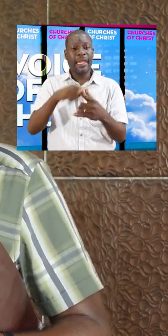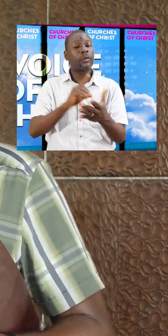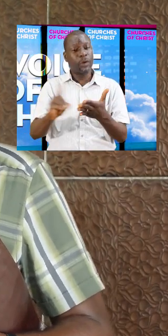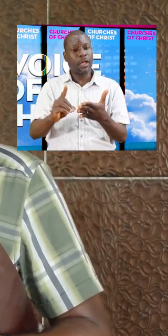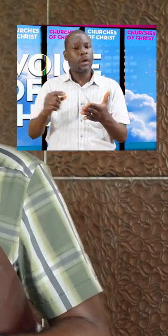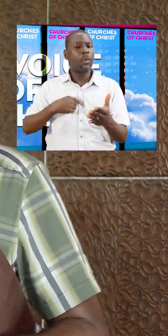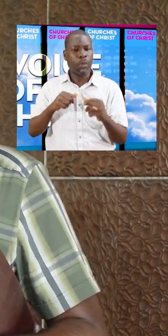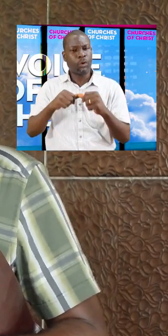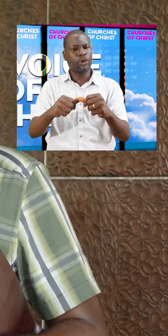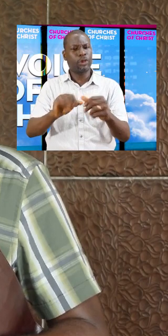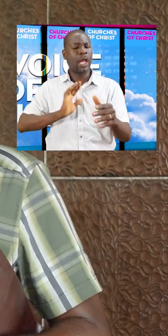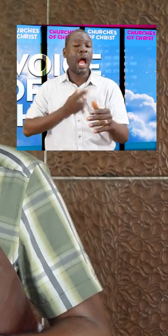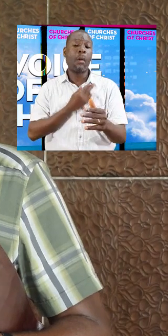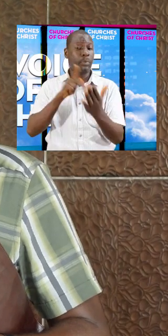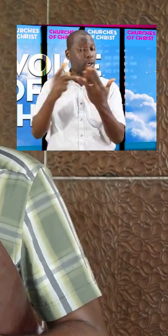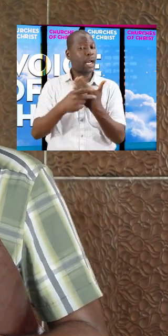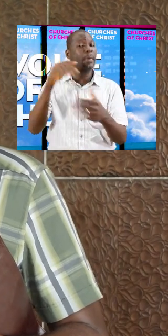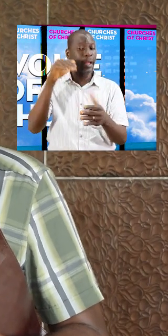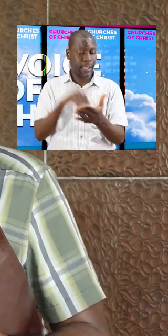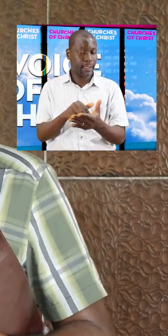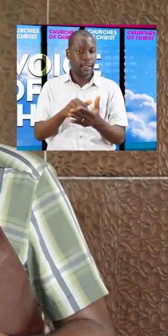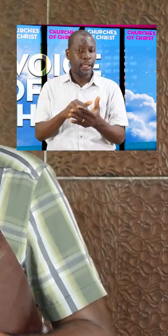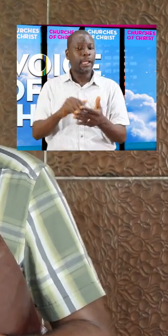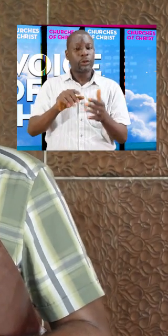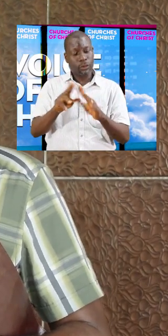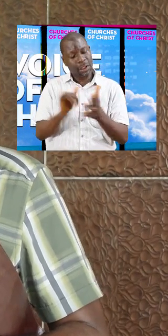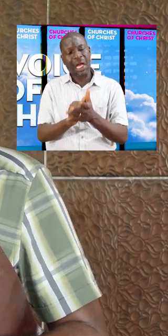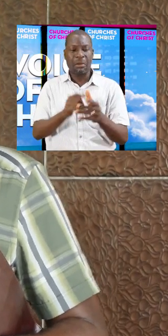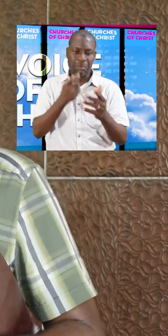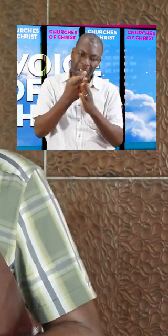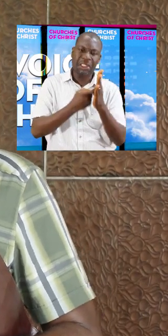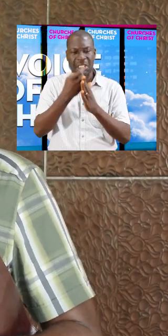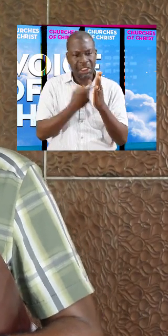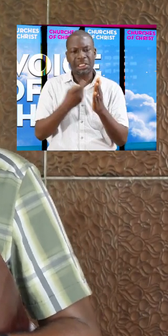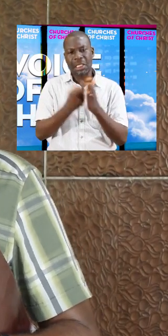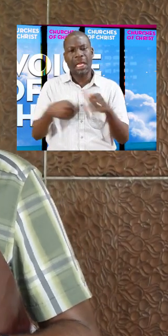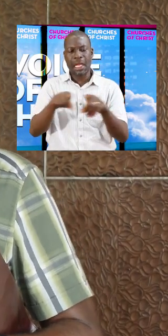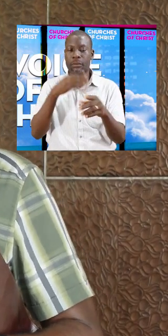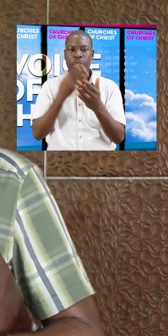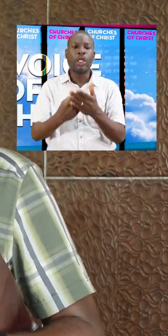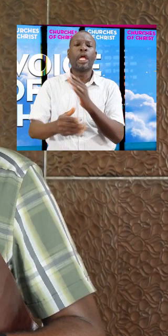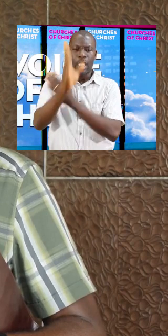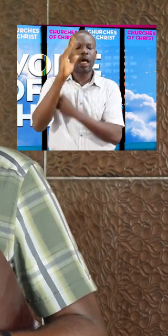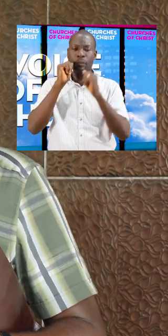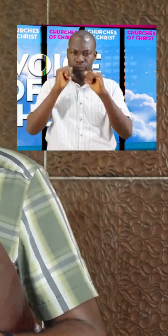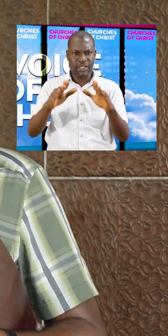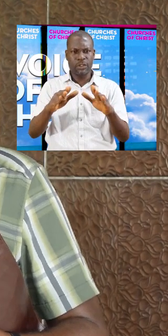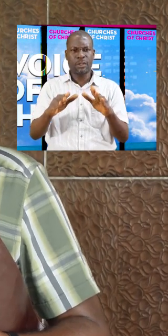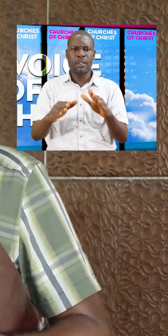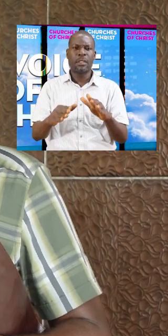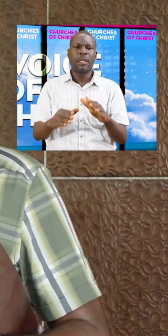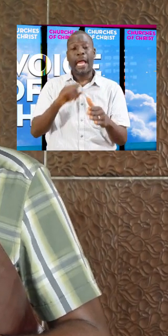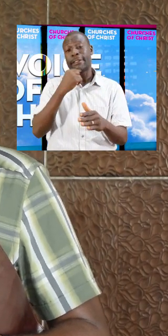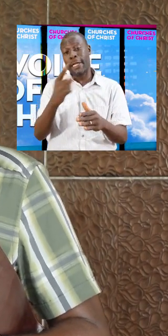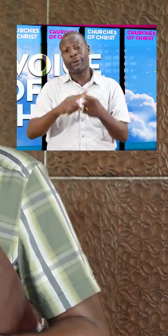ye beto ye normal programs no eso na ye new abobbo enko mo sade ese na efata onyakopo enhye o bebre ya me ka kire o